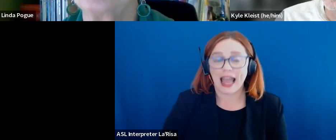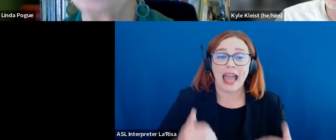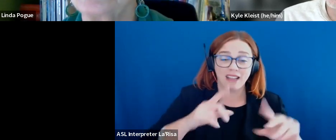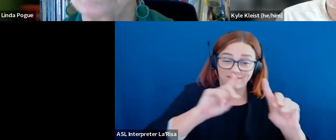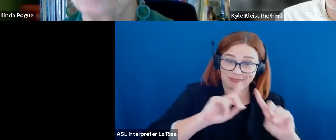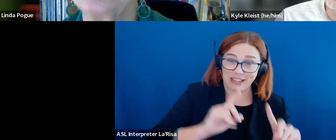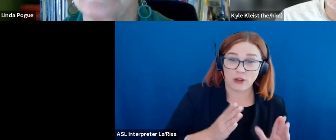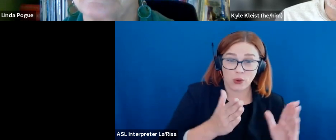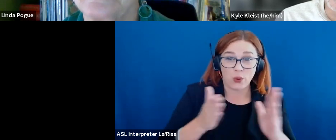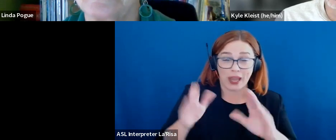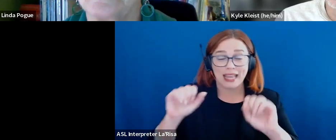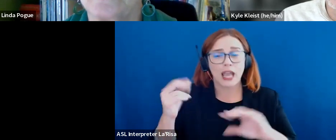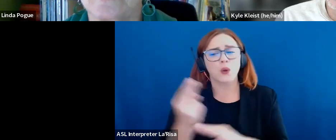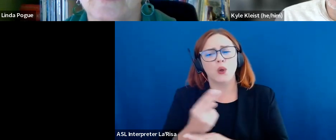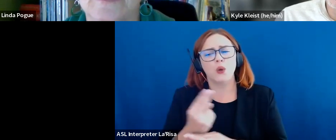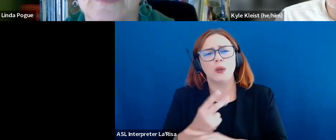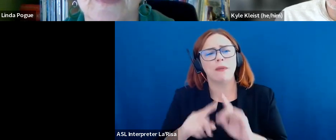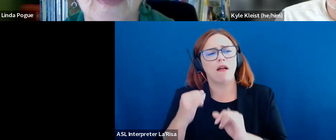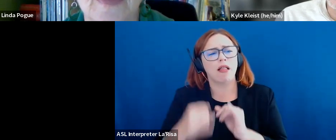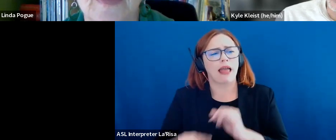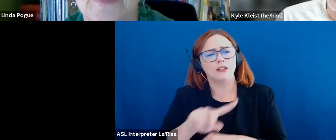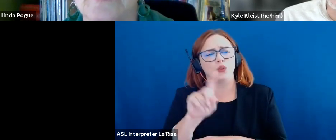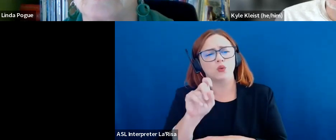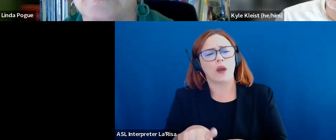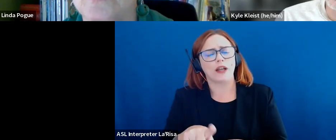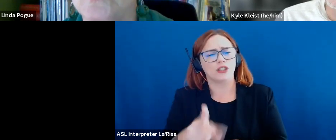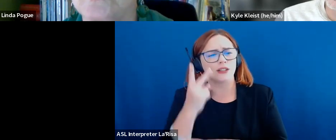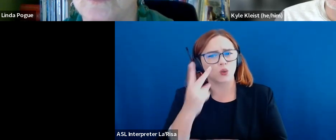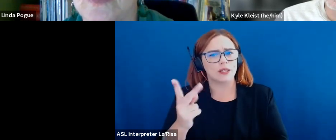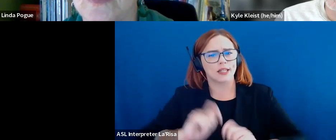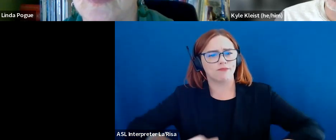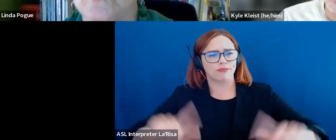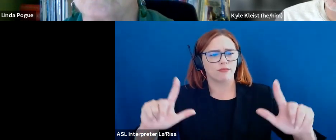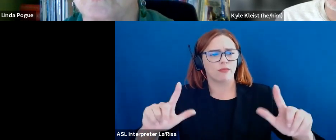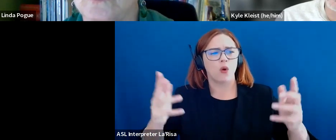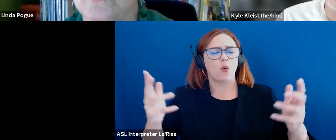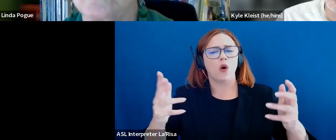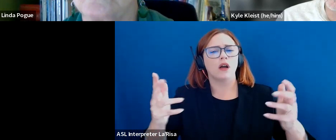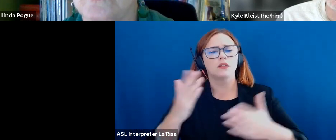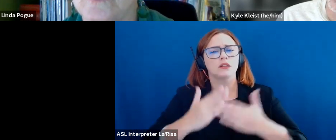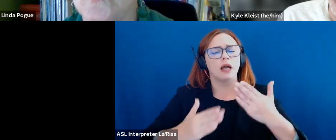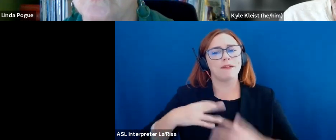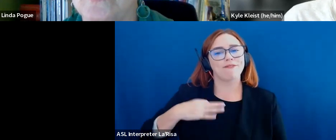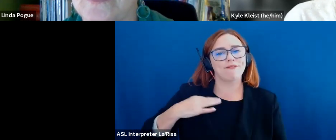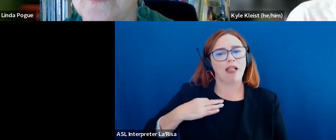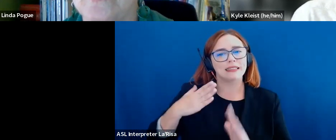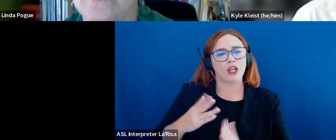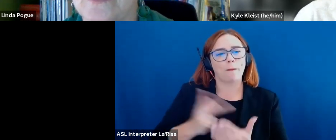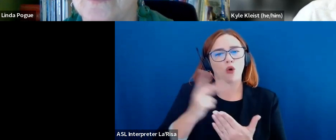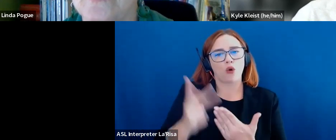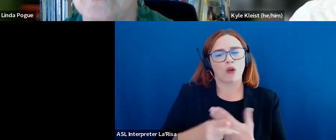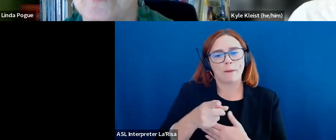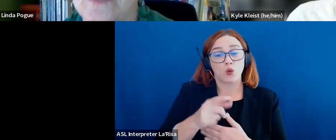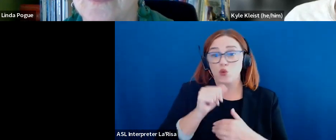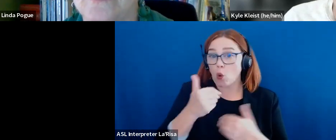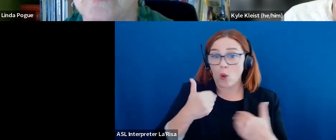develop throughout there? What are some programs you currently don't have, but there's a need for? Similar with